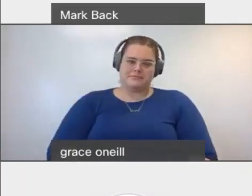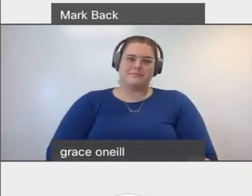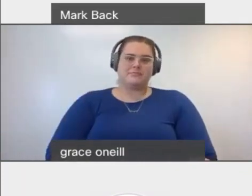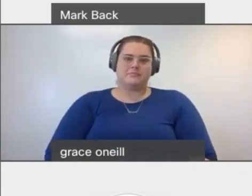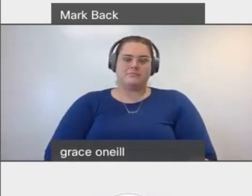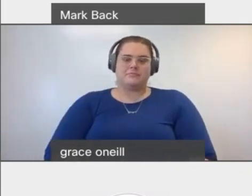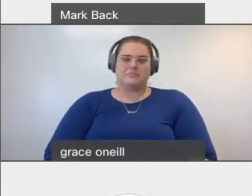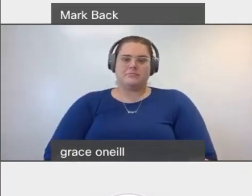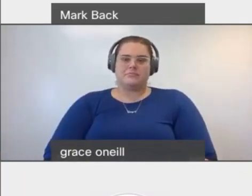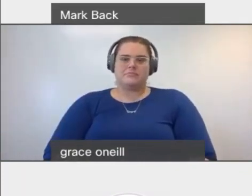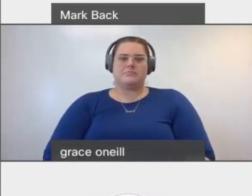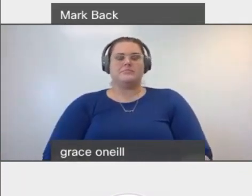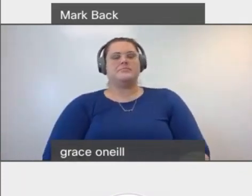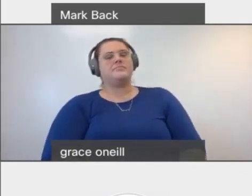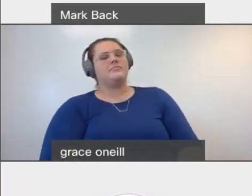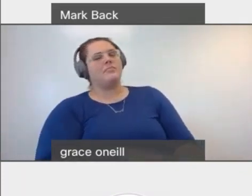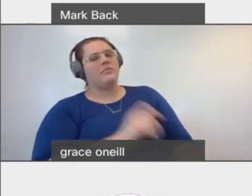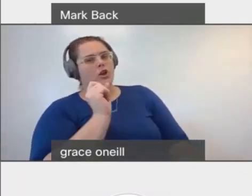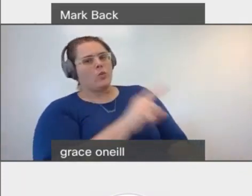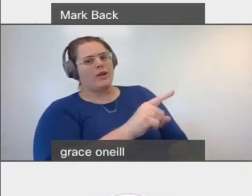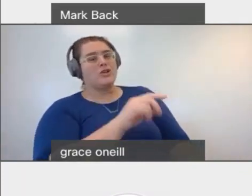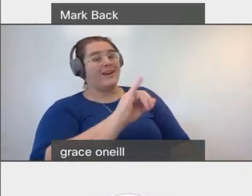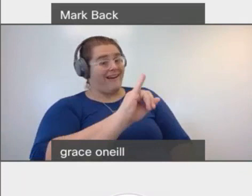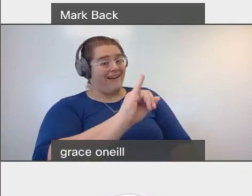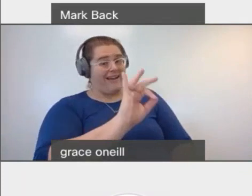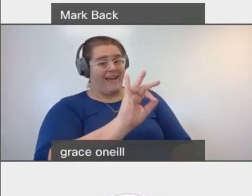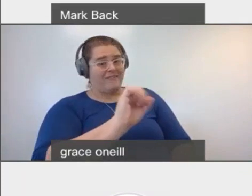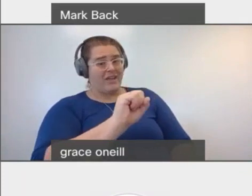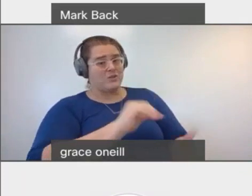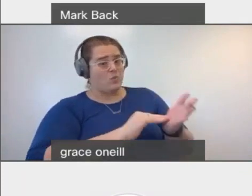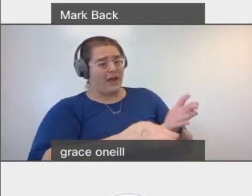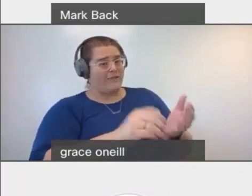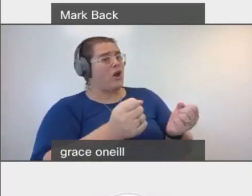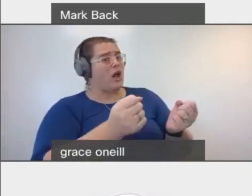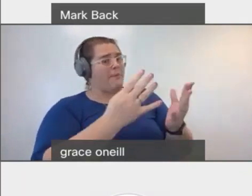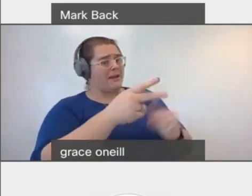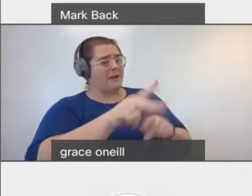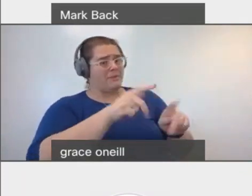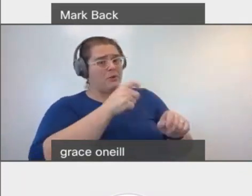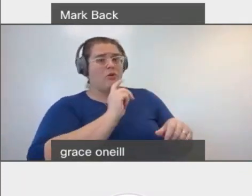How many people are currently enrolled in the IFS waiver? 2.